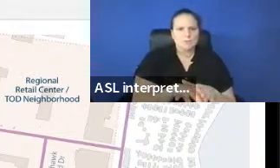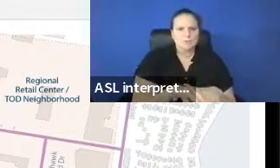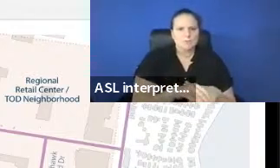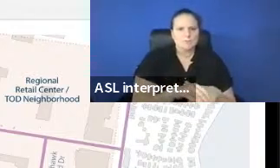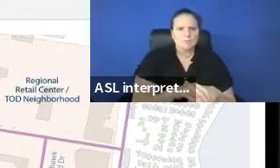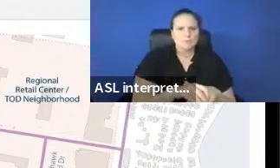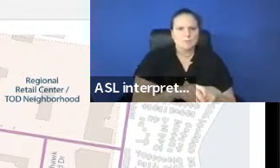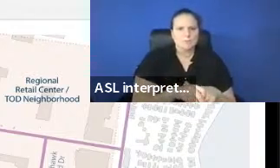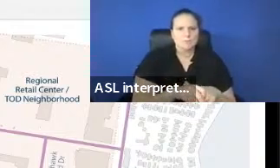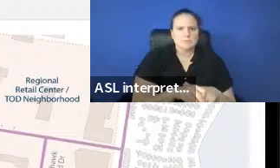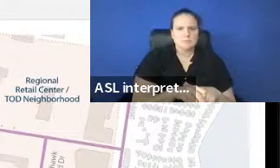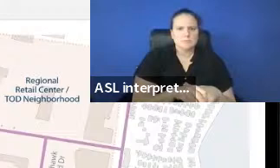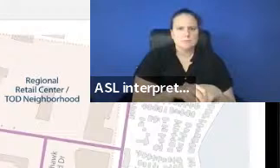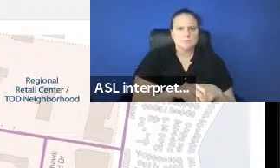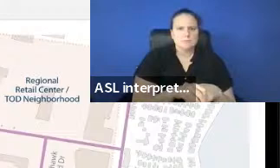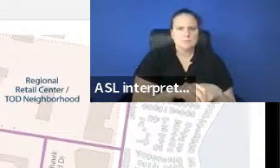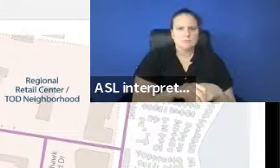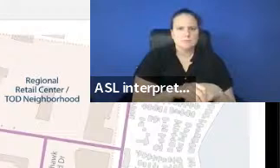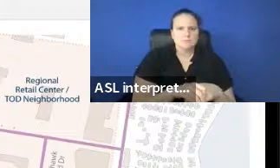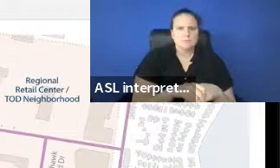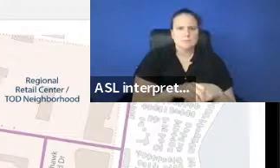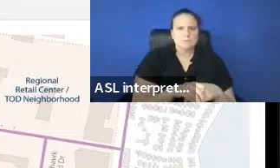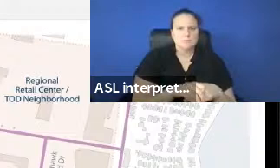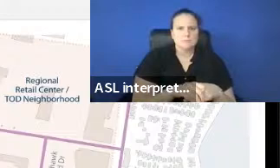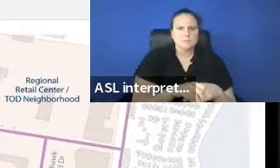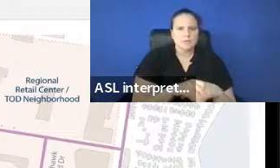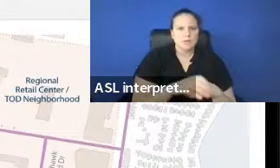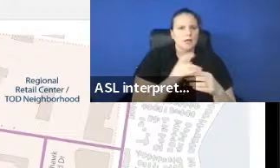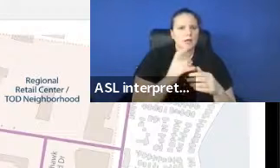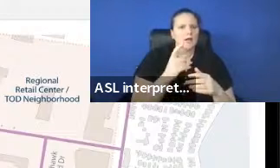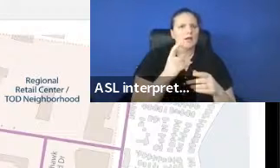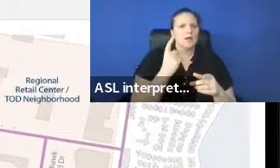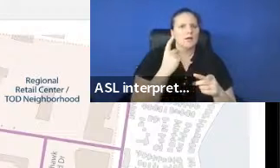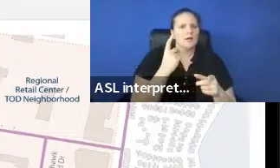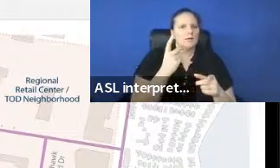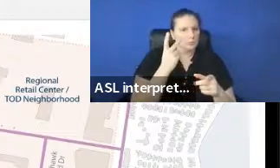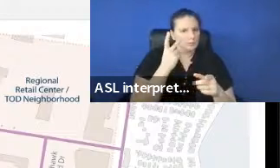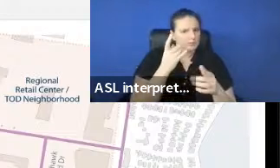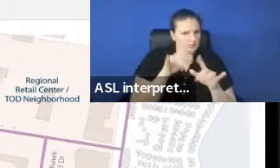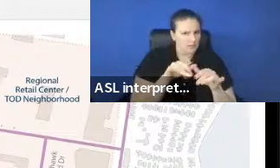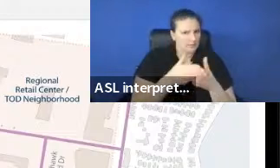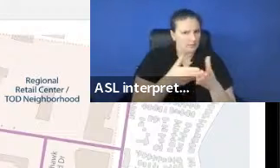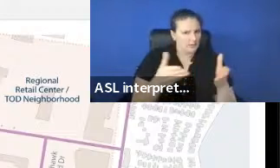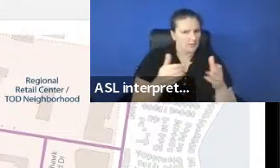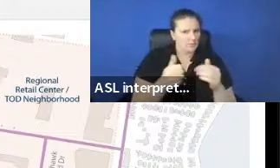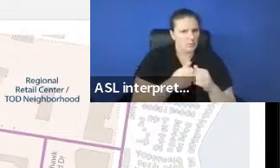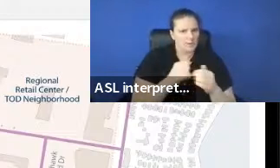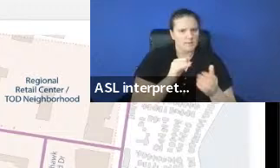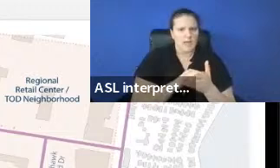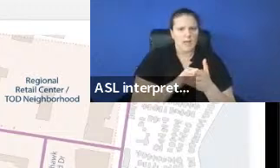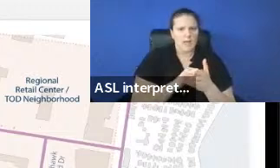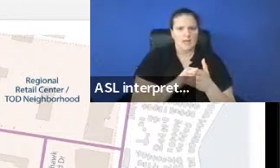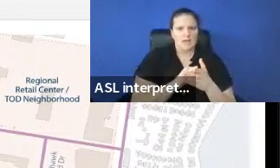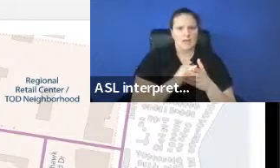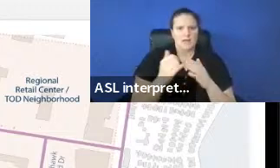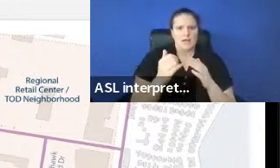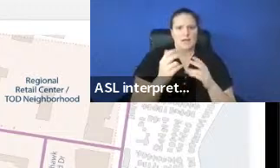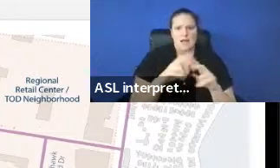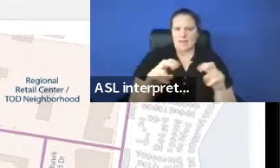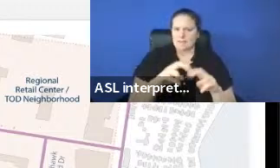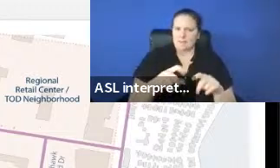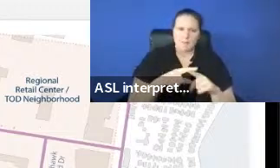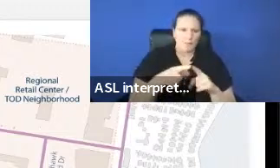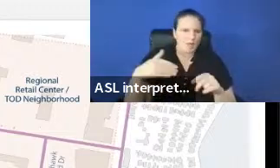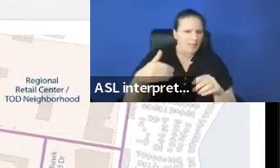those during the last part of CRC. And we'll do the same thing as far as the analysis goes during this project. We're just not there yet as far as the lanes on the freeway